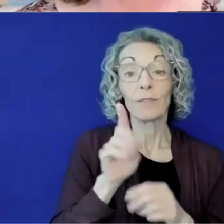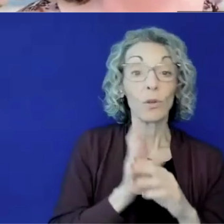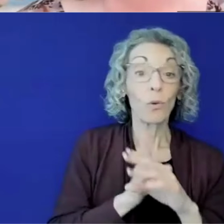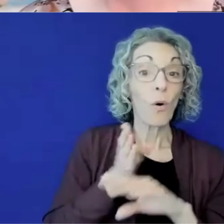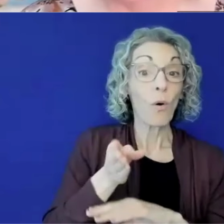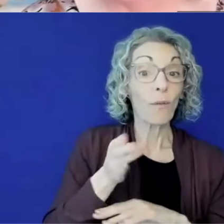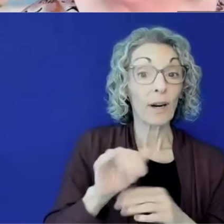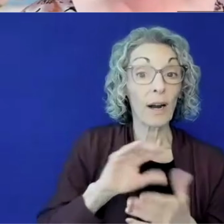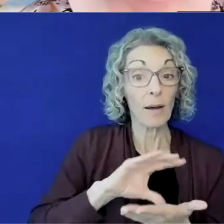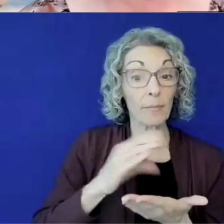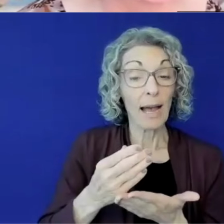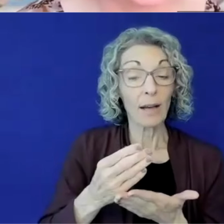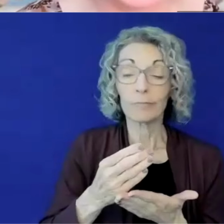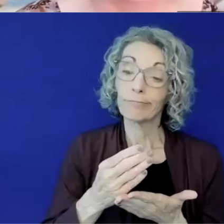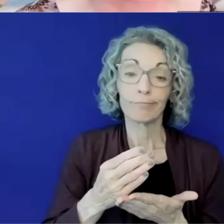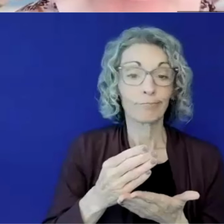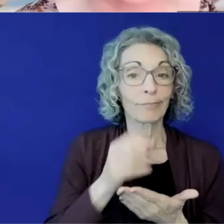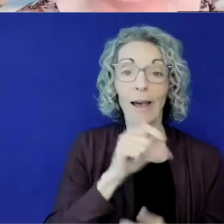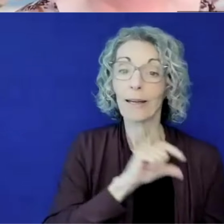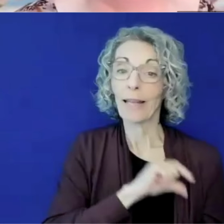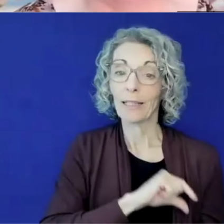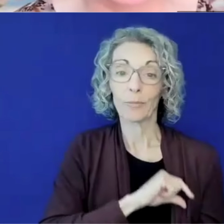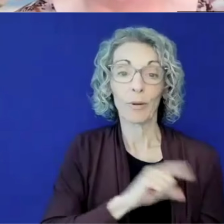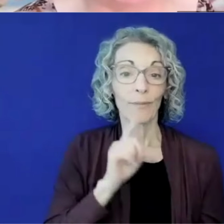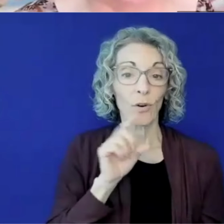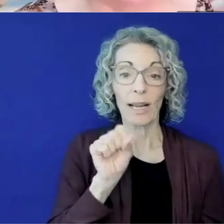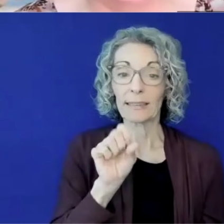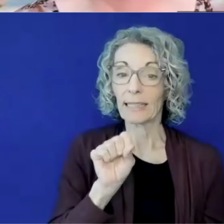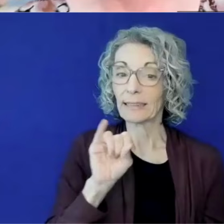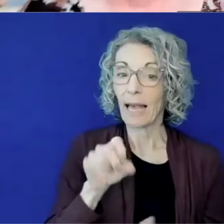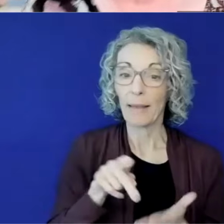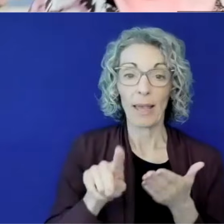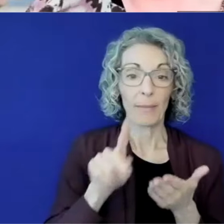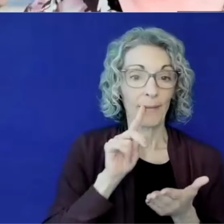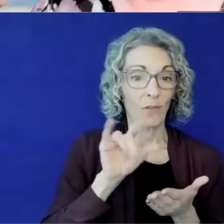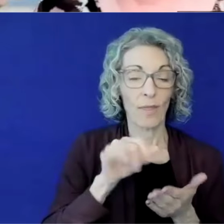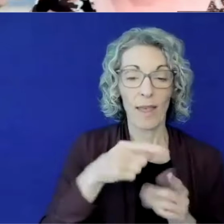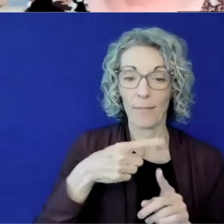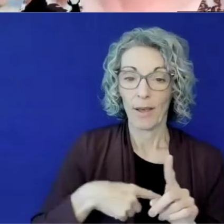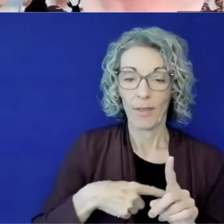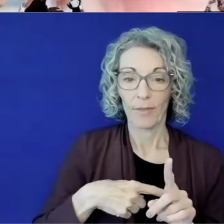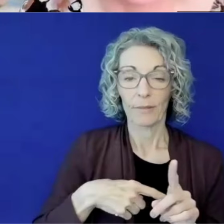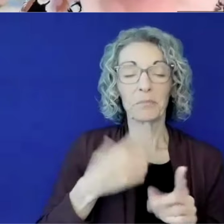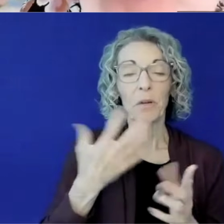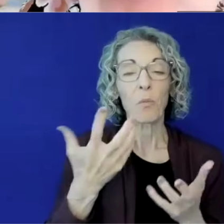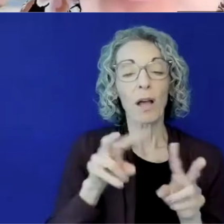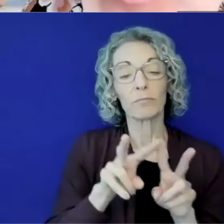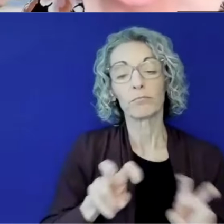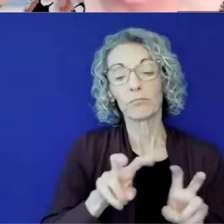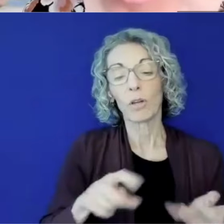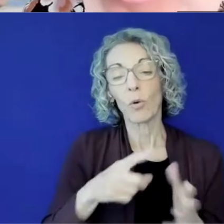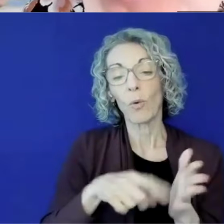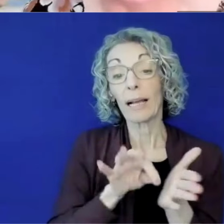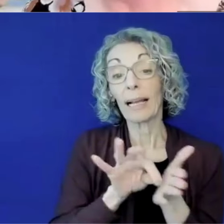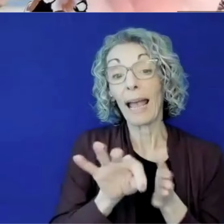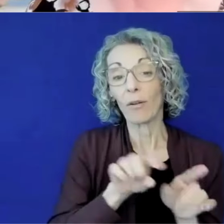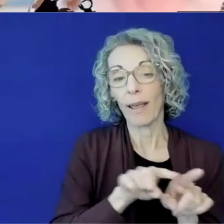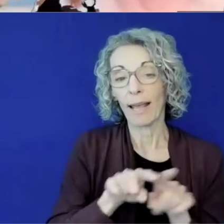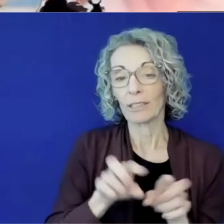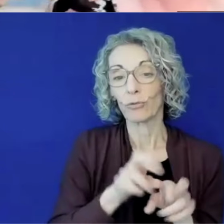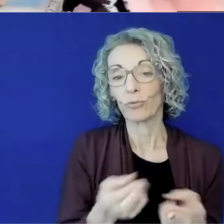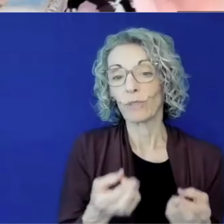amount, you are not eligible for an SSI payment for that month. So let's take a look at what counts as resources